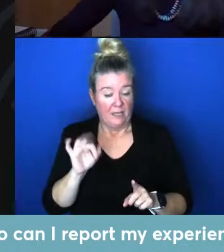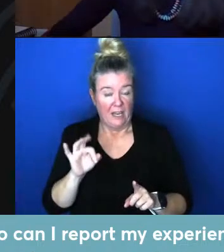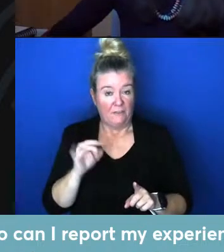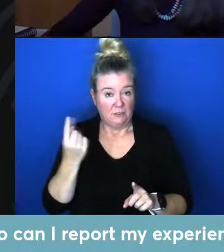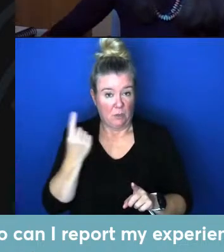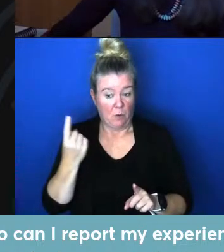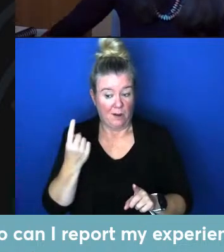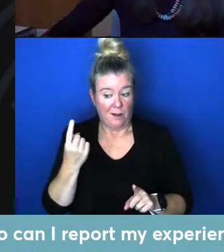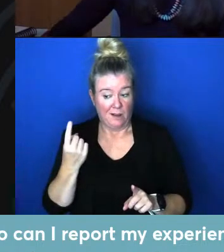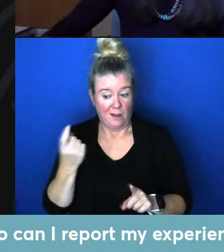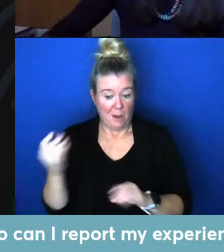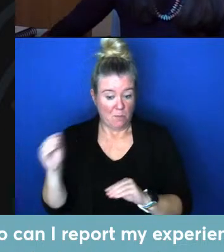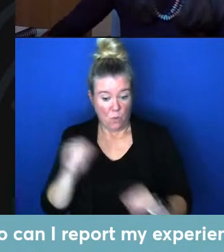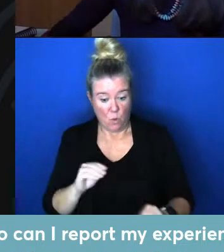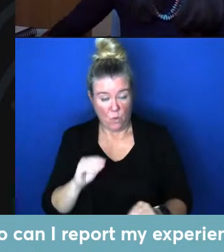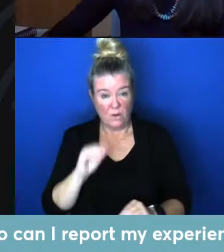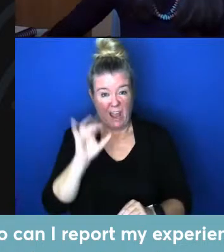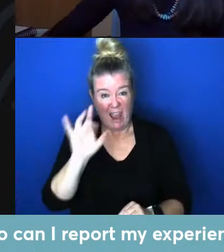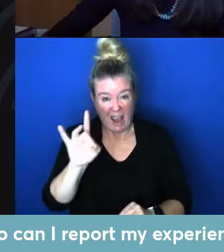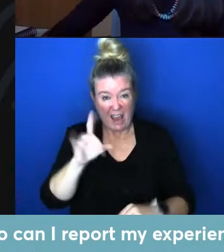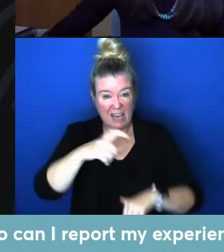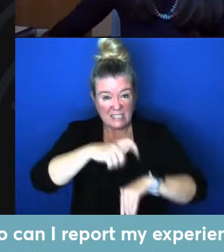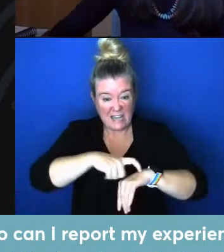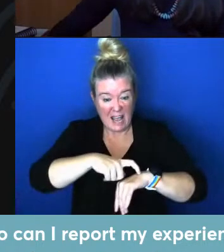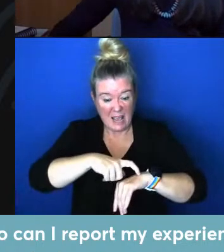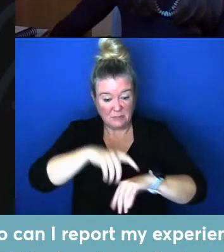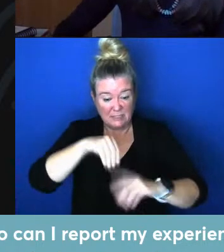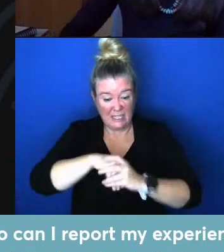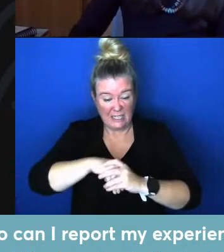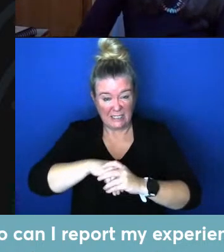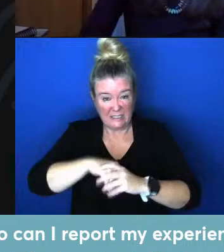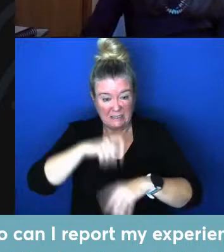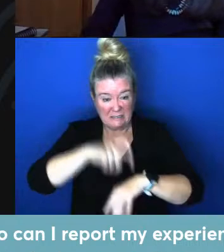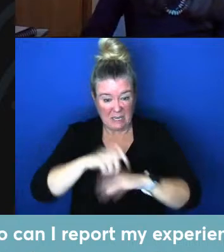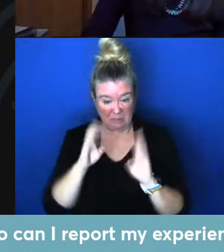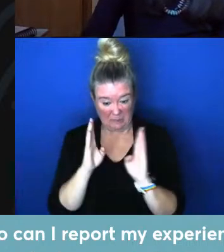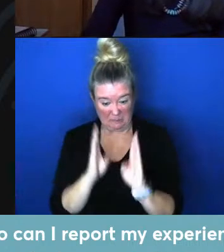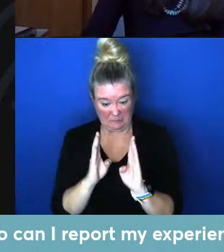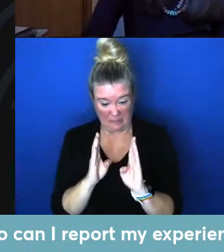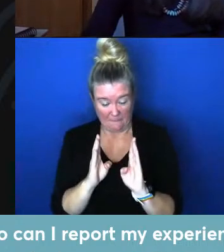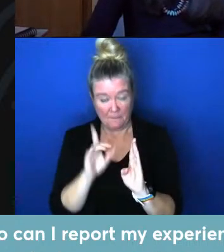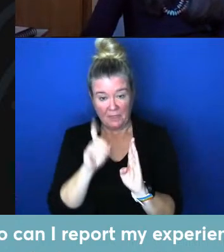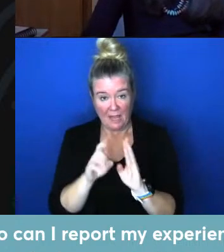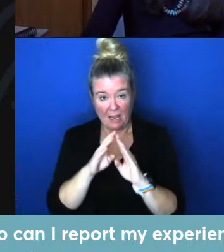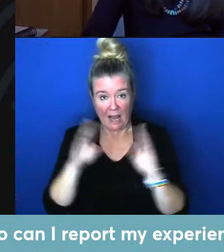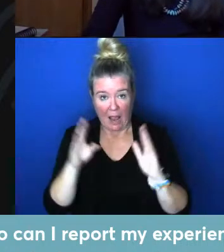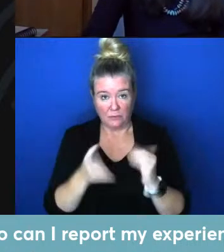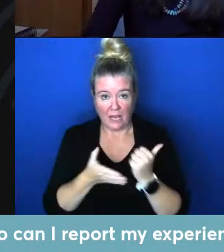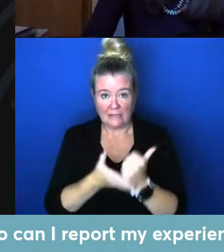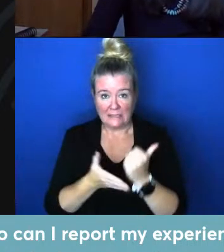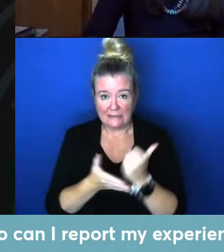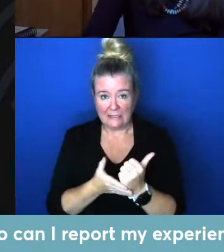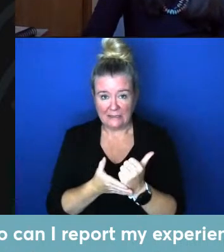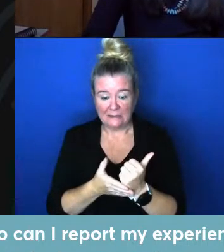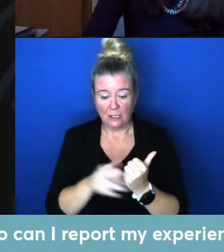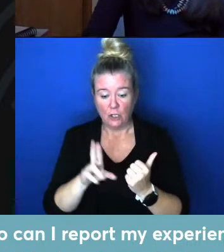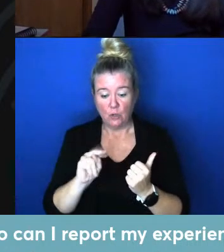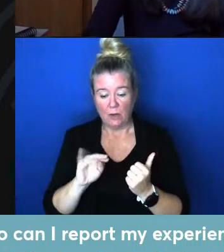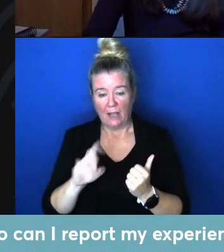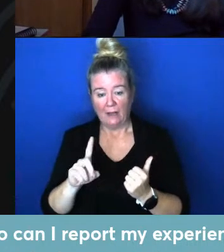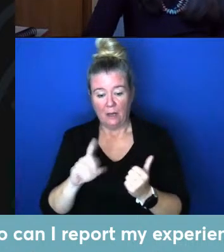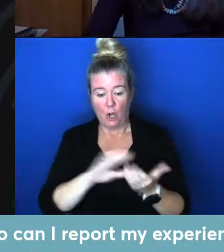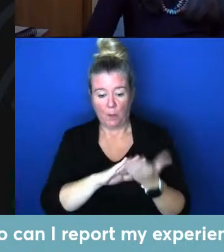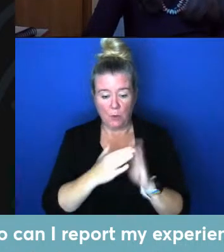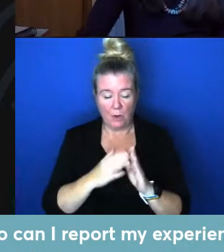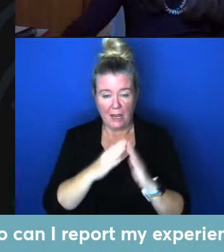someone has moved 8 times in a short period of time, they also need housing assistance, which United Community